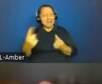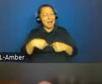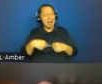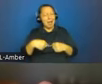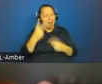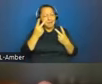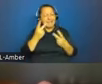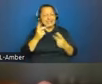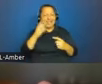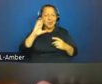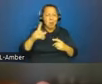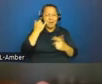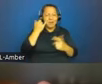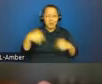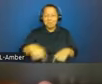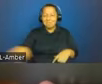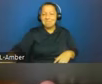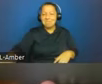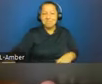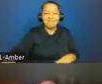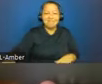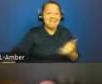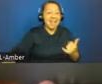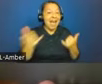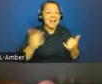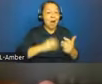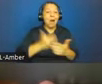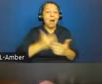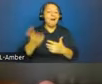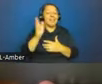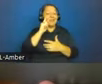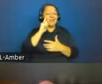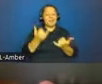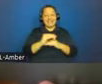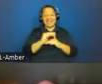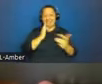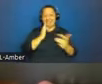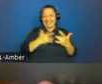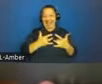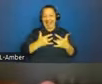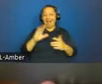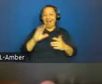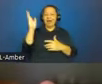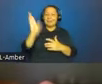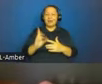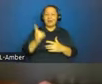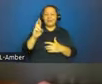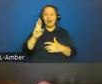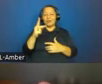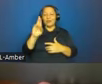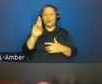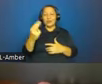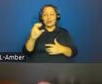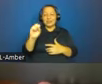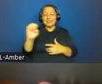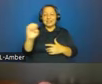But now, on to our lecture for this evening, about which I'm quite excited. Our speaker is Dr. Krish Sita, an Associate Professor